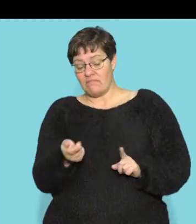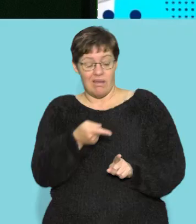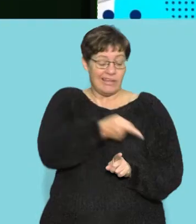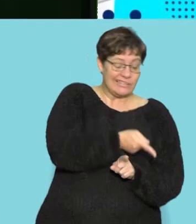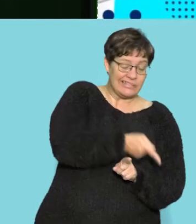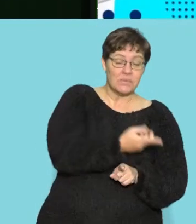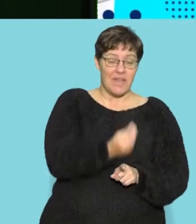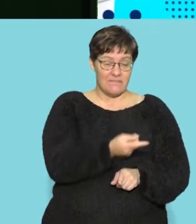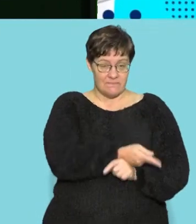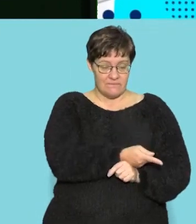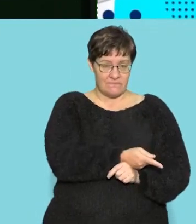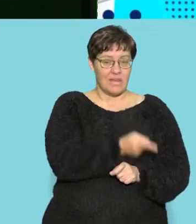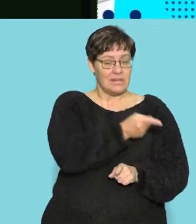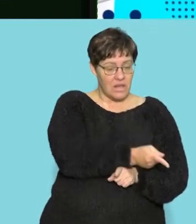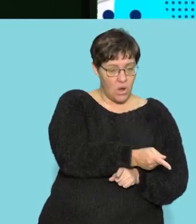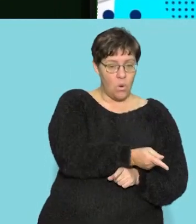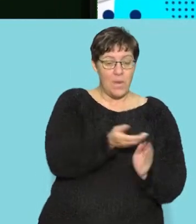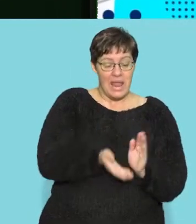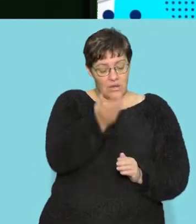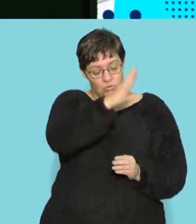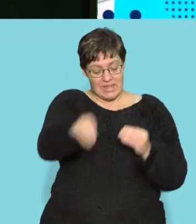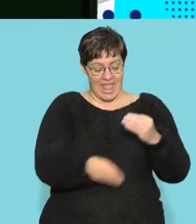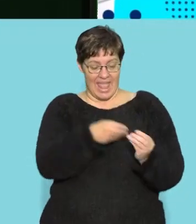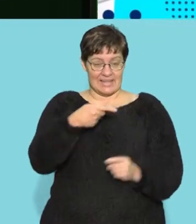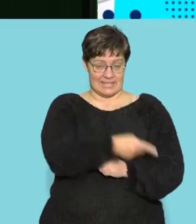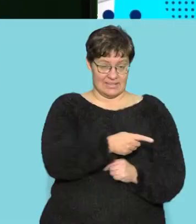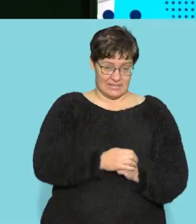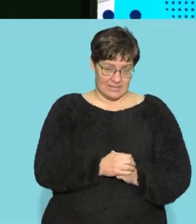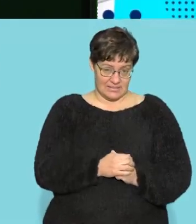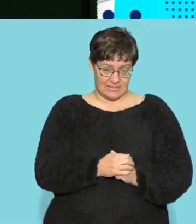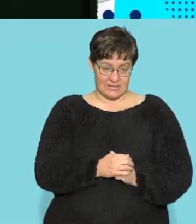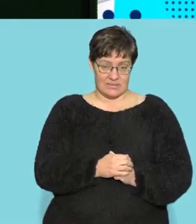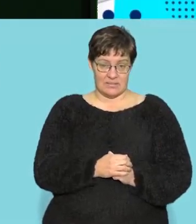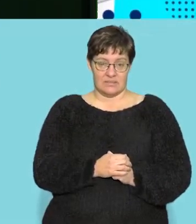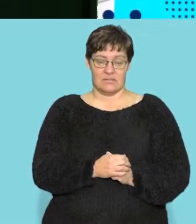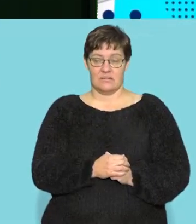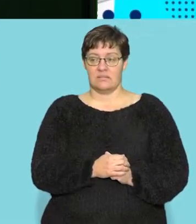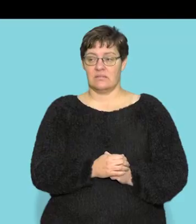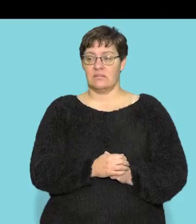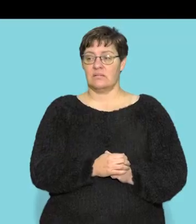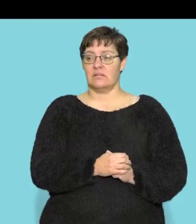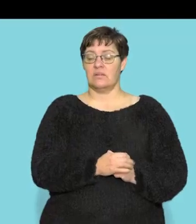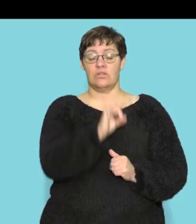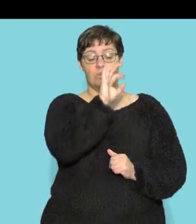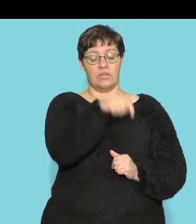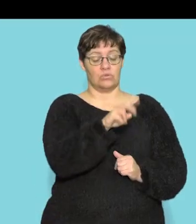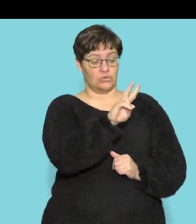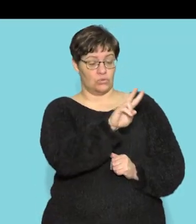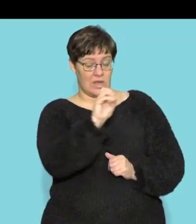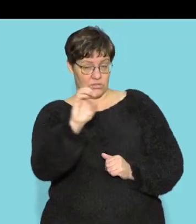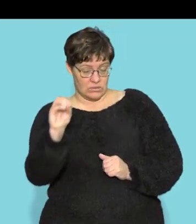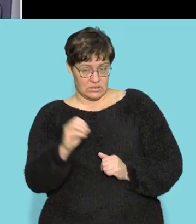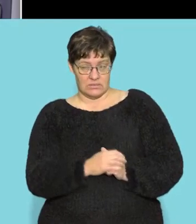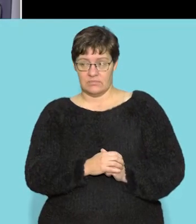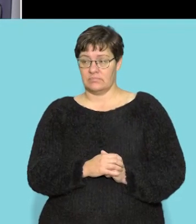increase. I now add the increase to that amount. Here we go. Take your 3,200, which